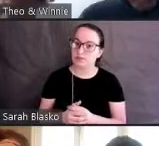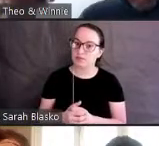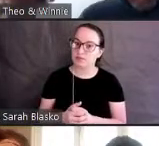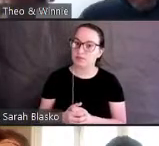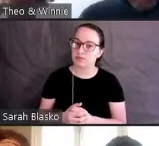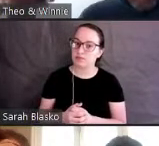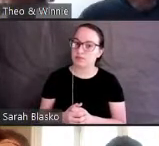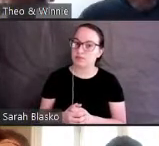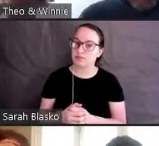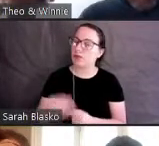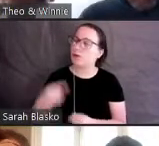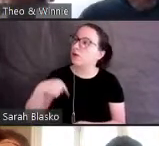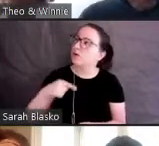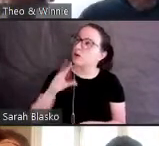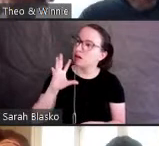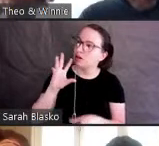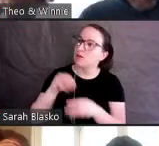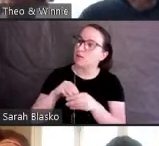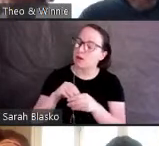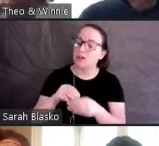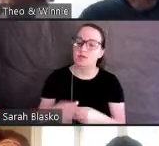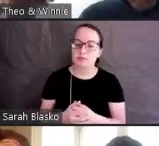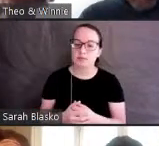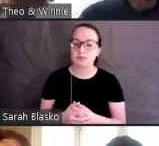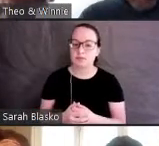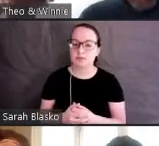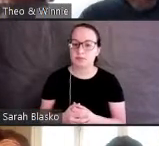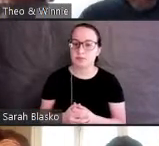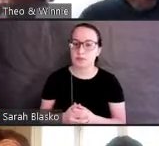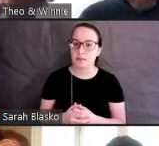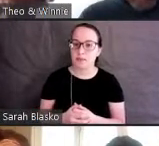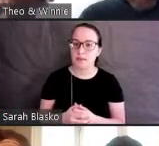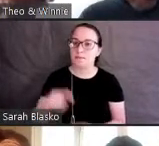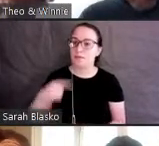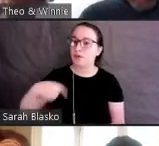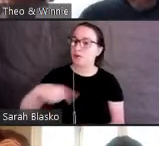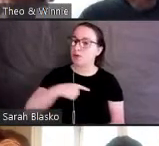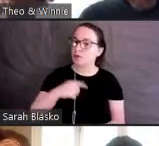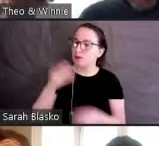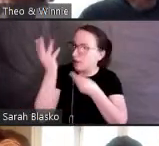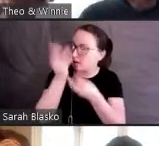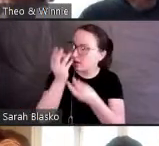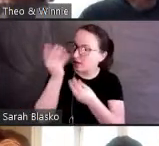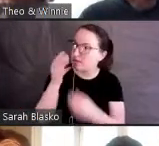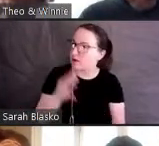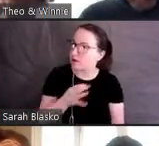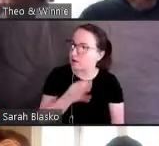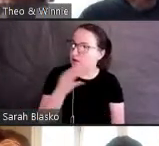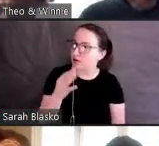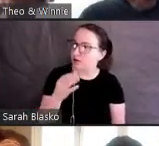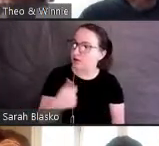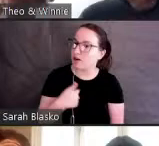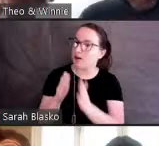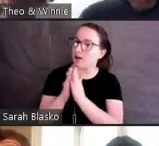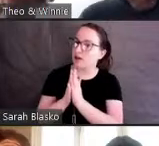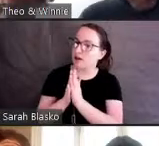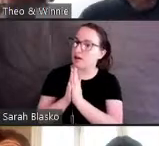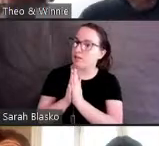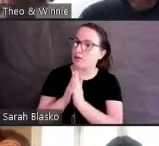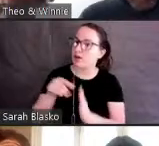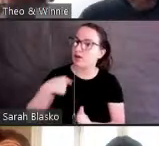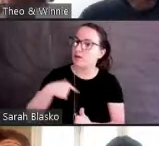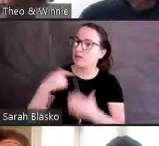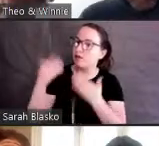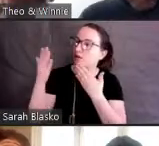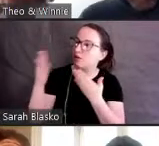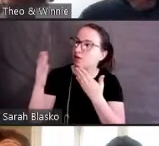to take part of. As we think about communion, and I pray that we're grateful for Jesus and your missional nature,